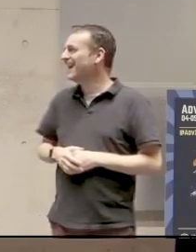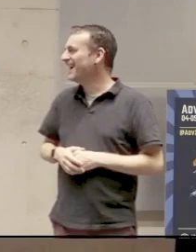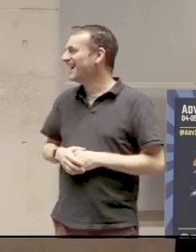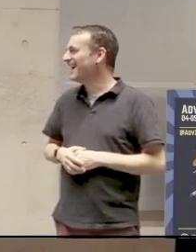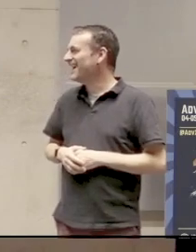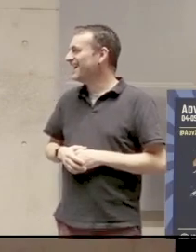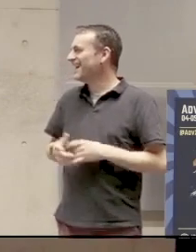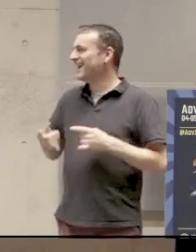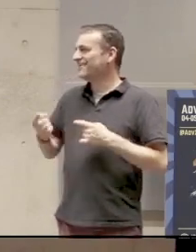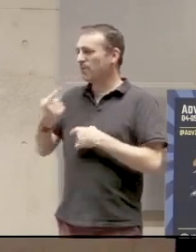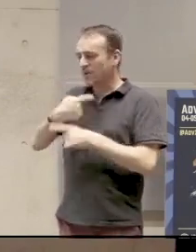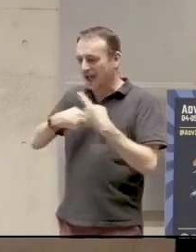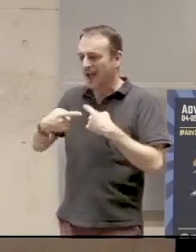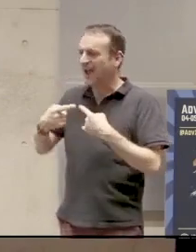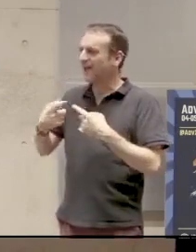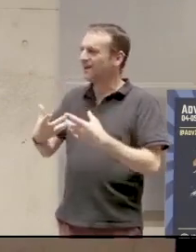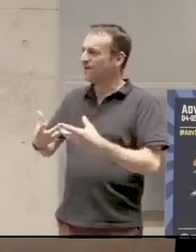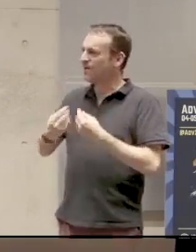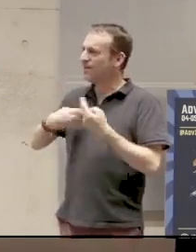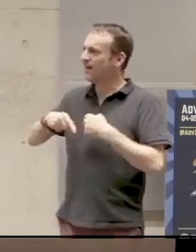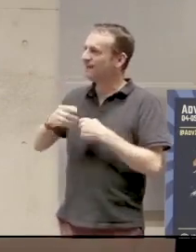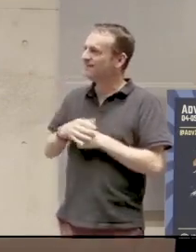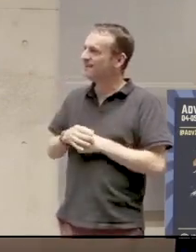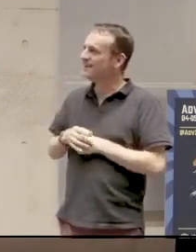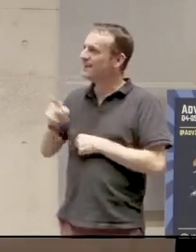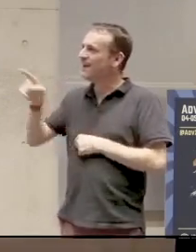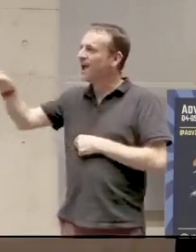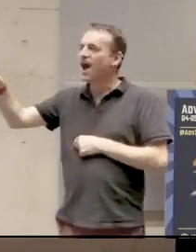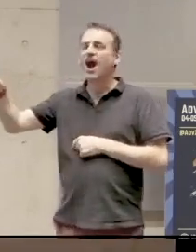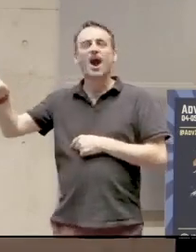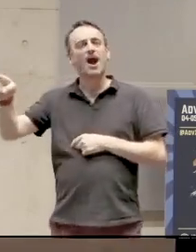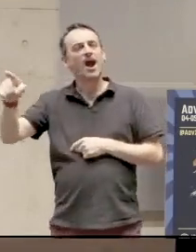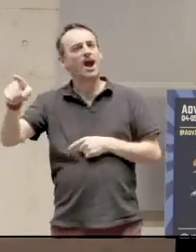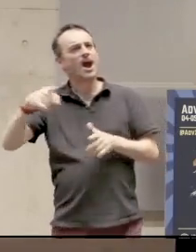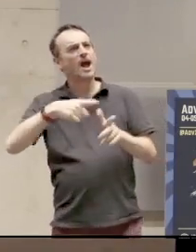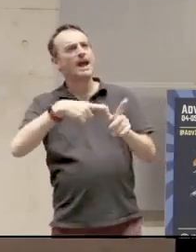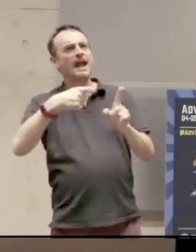living it with us. I don't think the questions should be jokes.